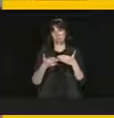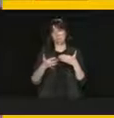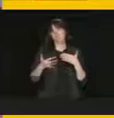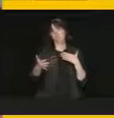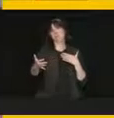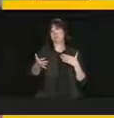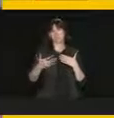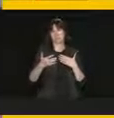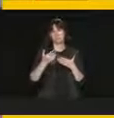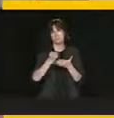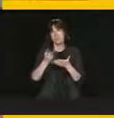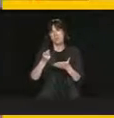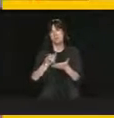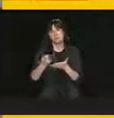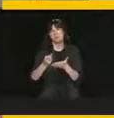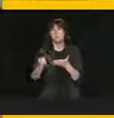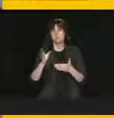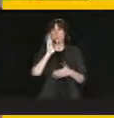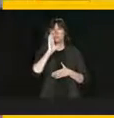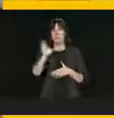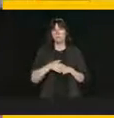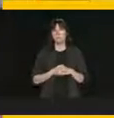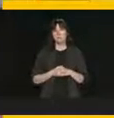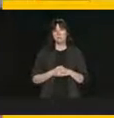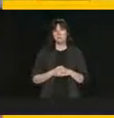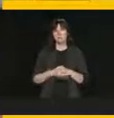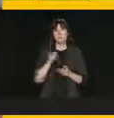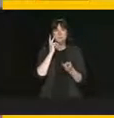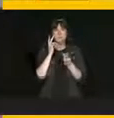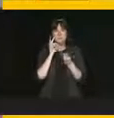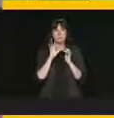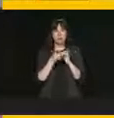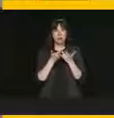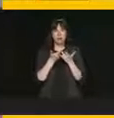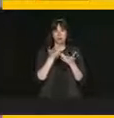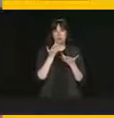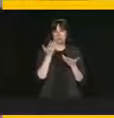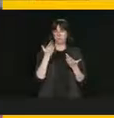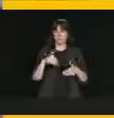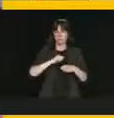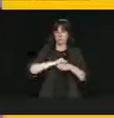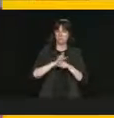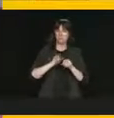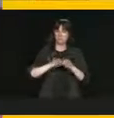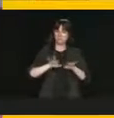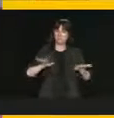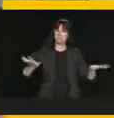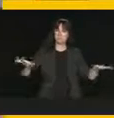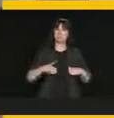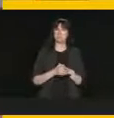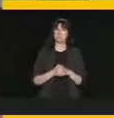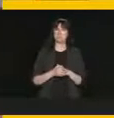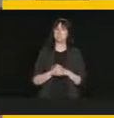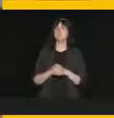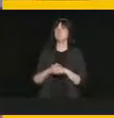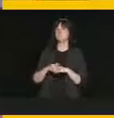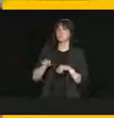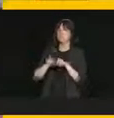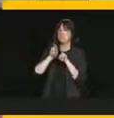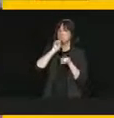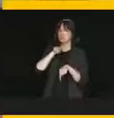and weeks as we see an evolution in the spread of the virus. This framework